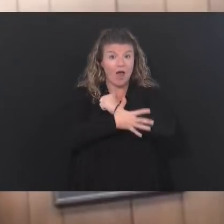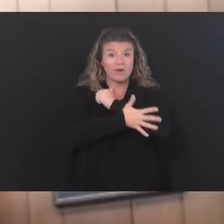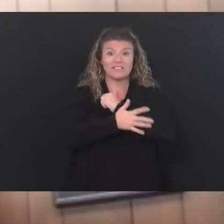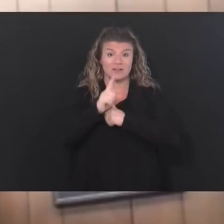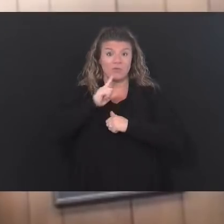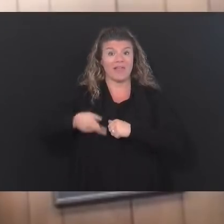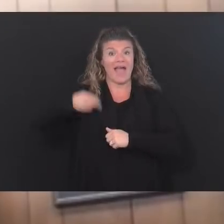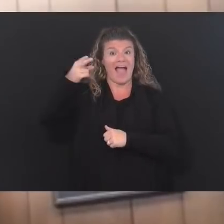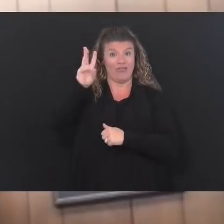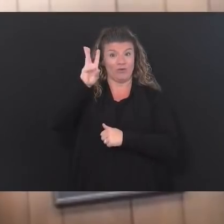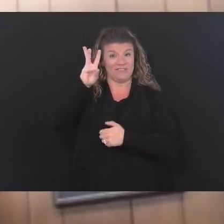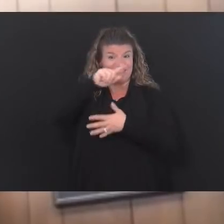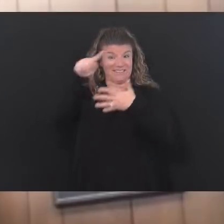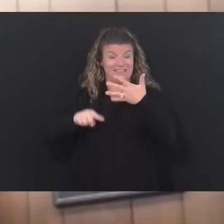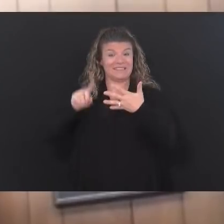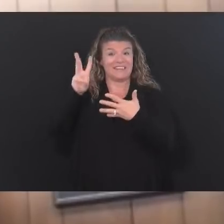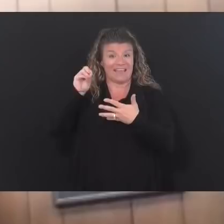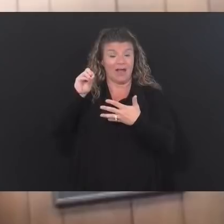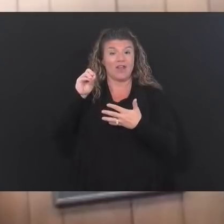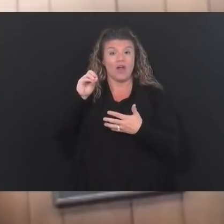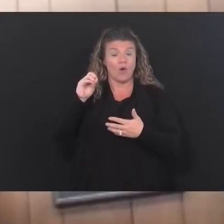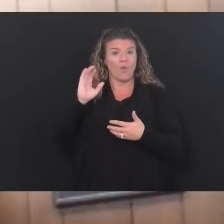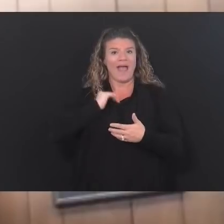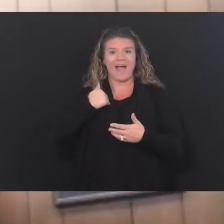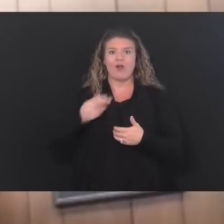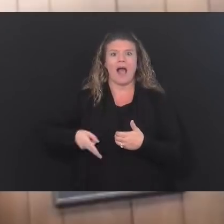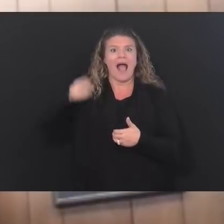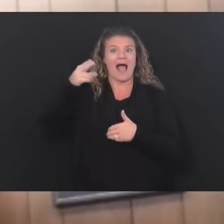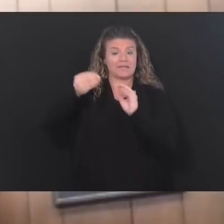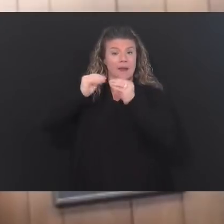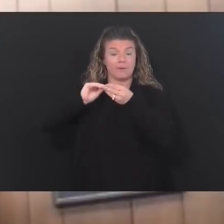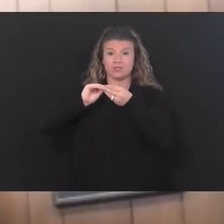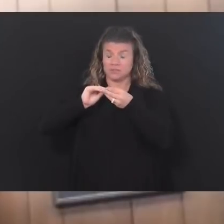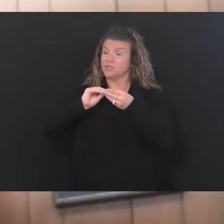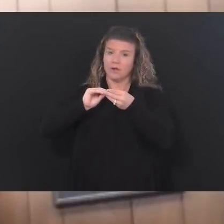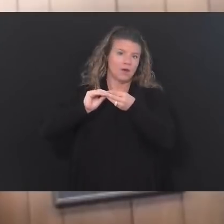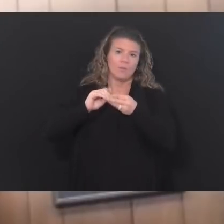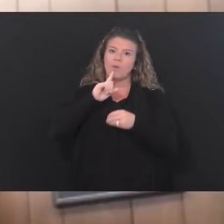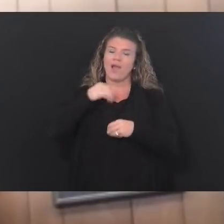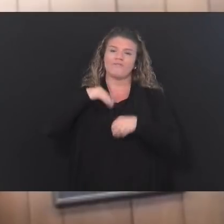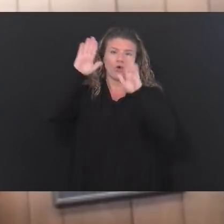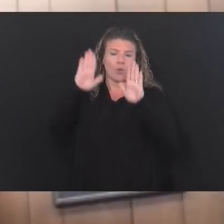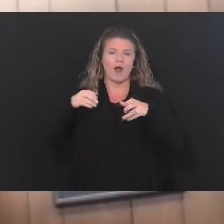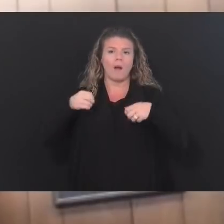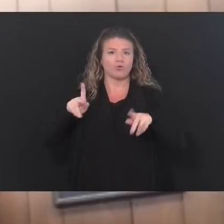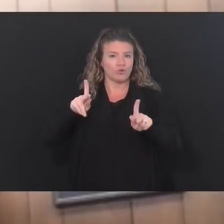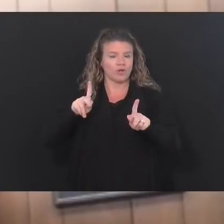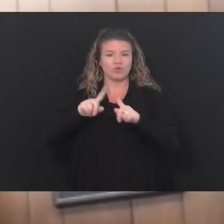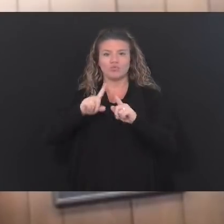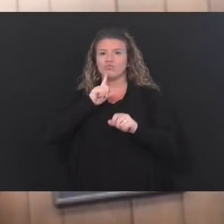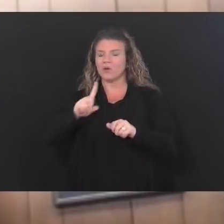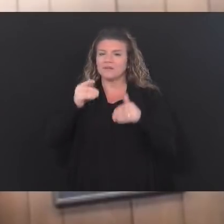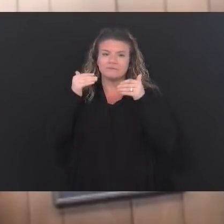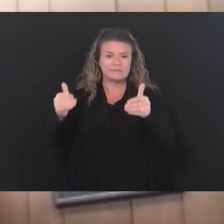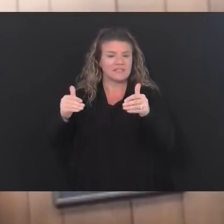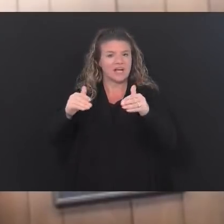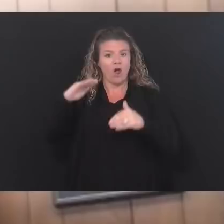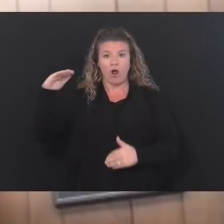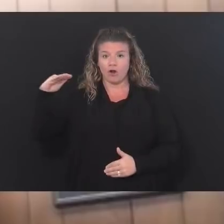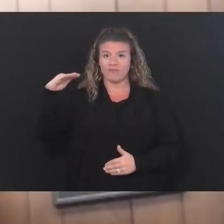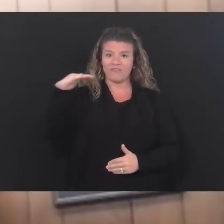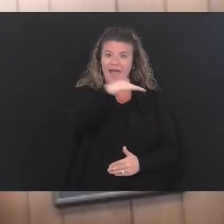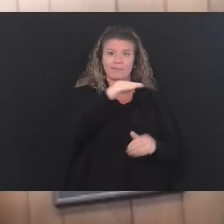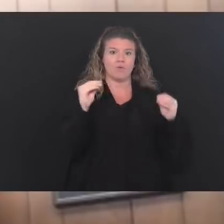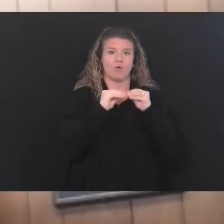and Berkeley County, where we have our highest numbers, we have a great opportunity to really even flatten this curve